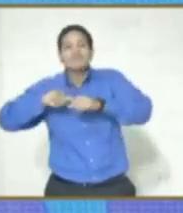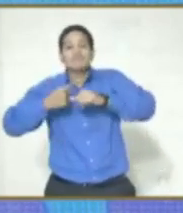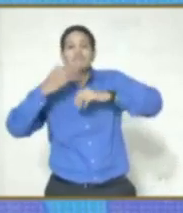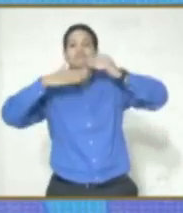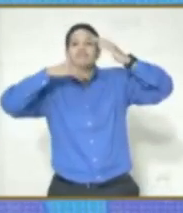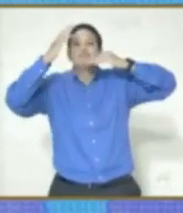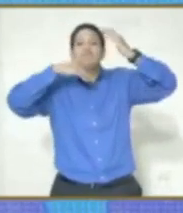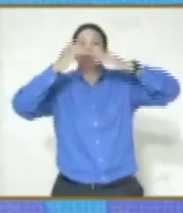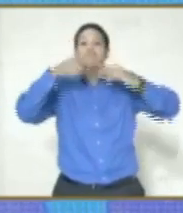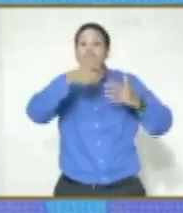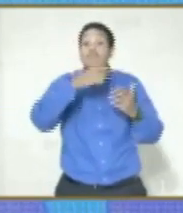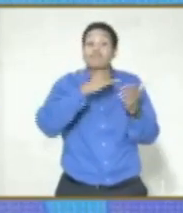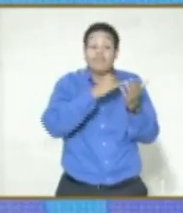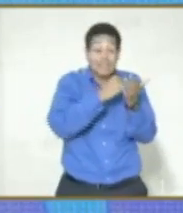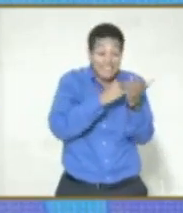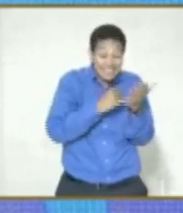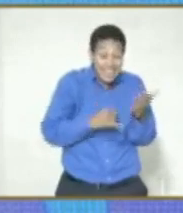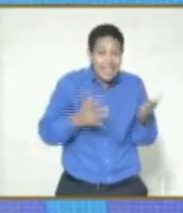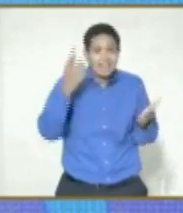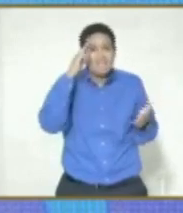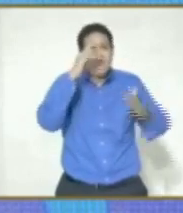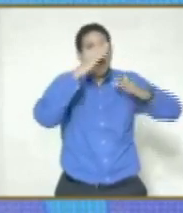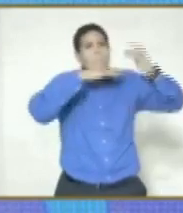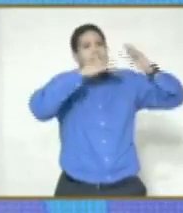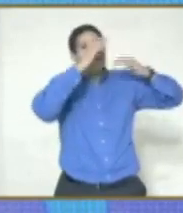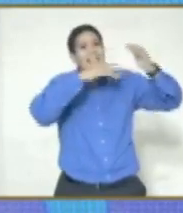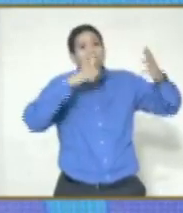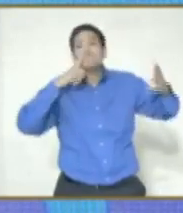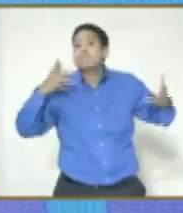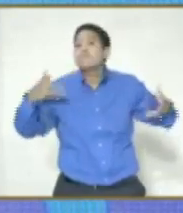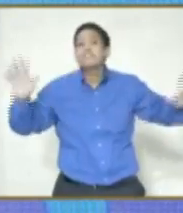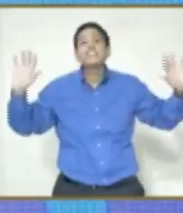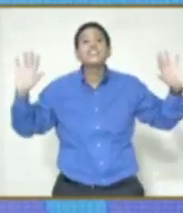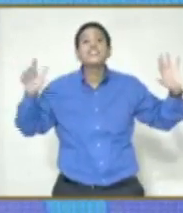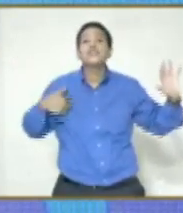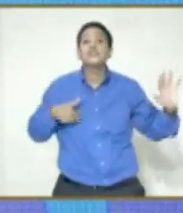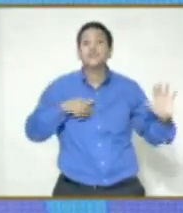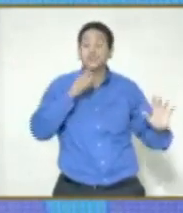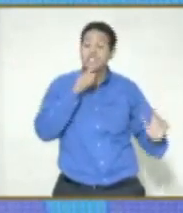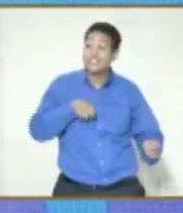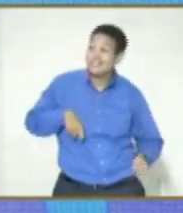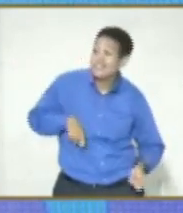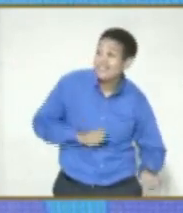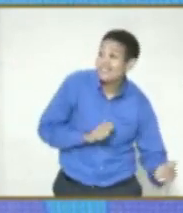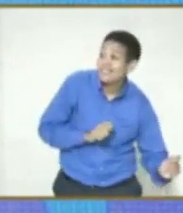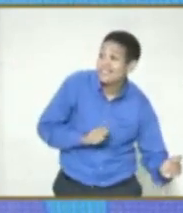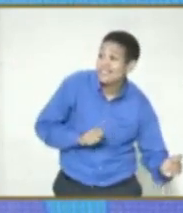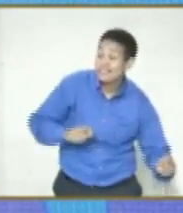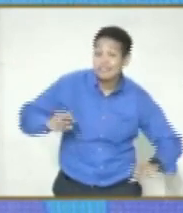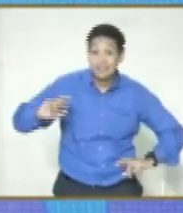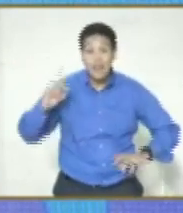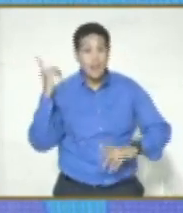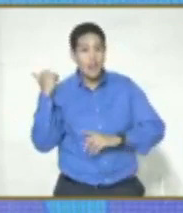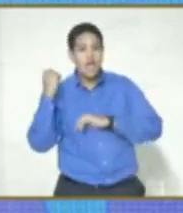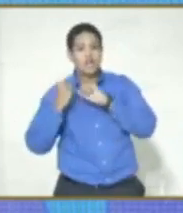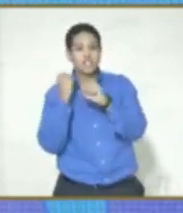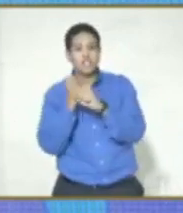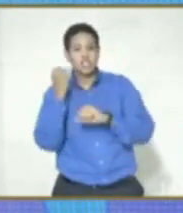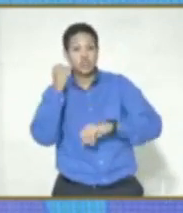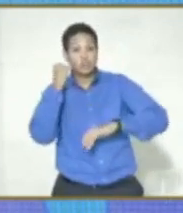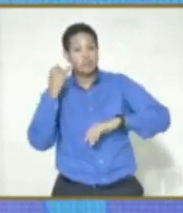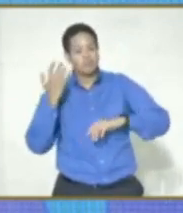The design for the building has been completed. We broke ground last year, and the project is